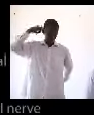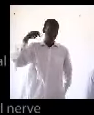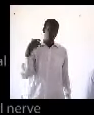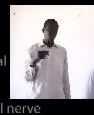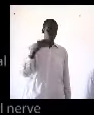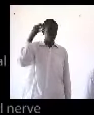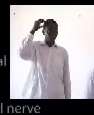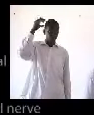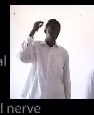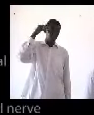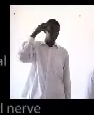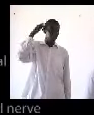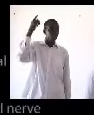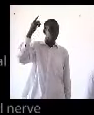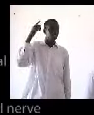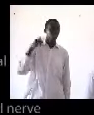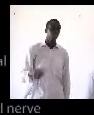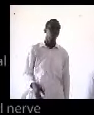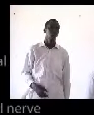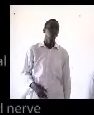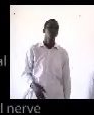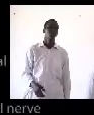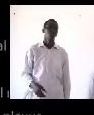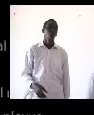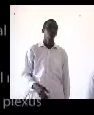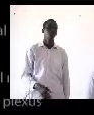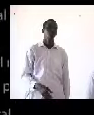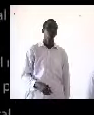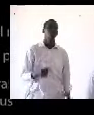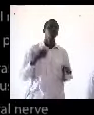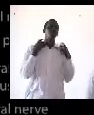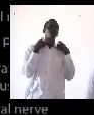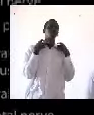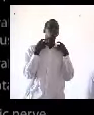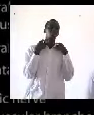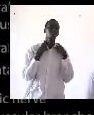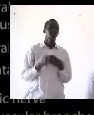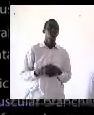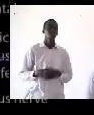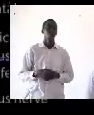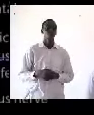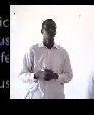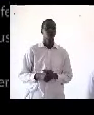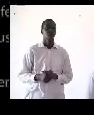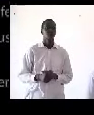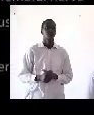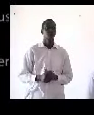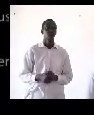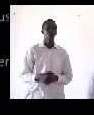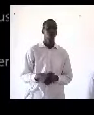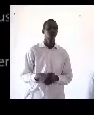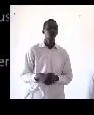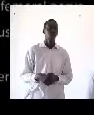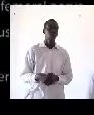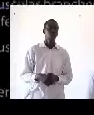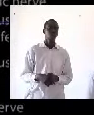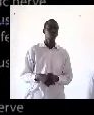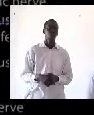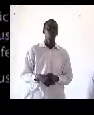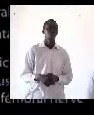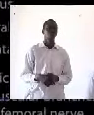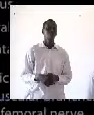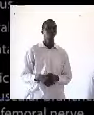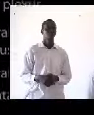cerebrum, and then we have, there are different parts, okay, of the spinal